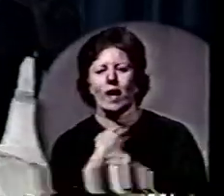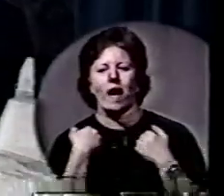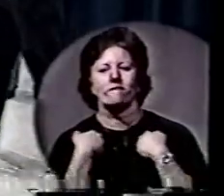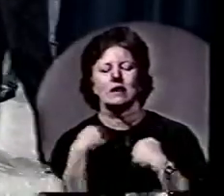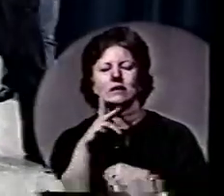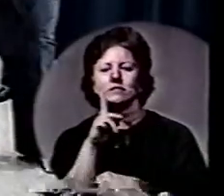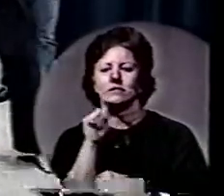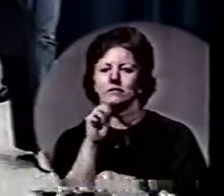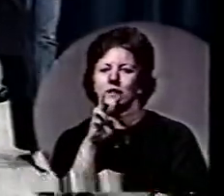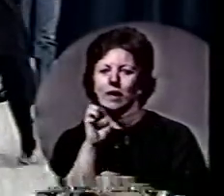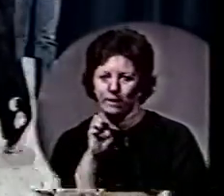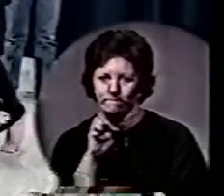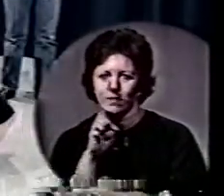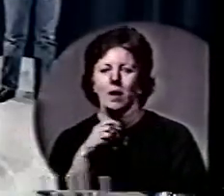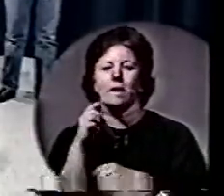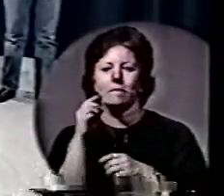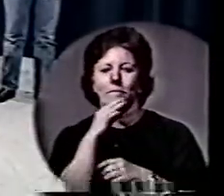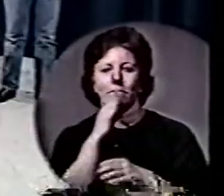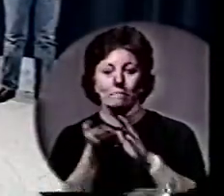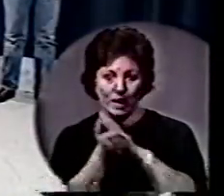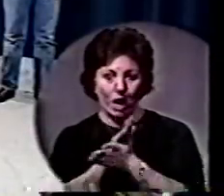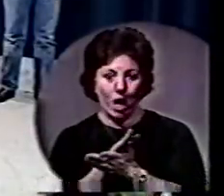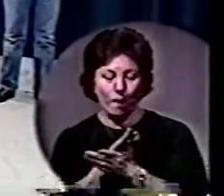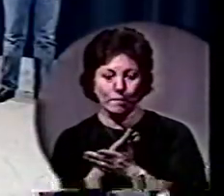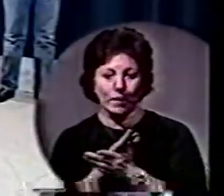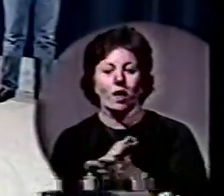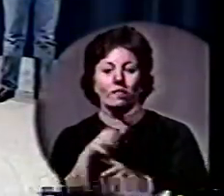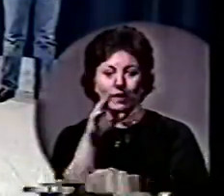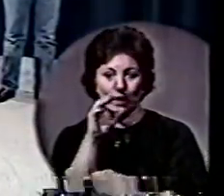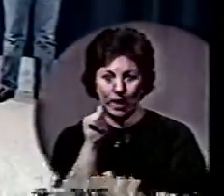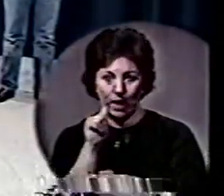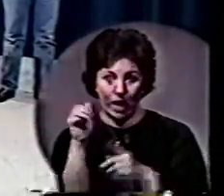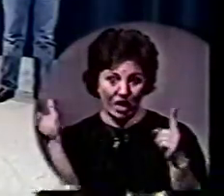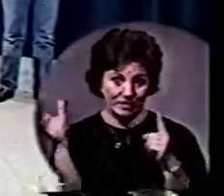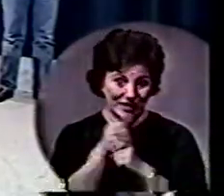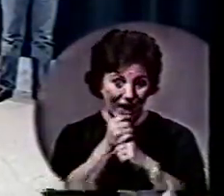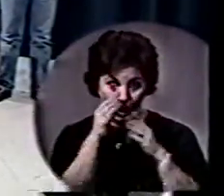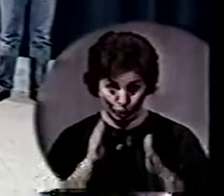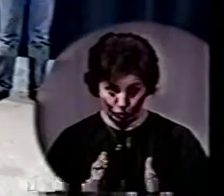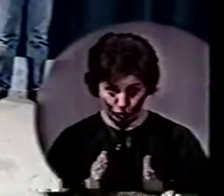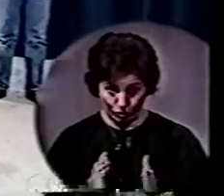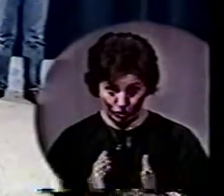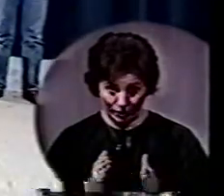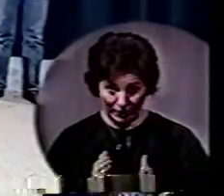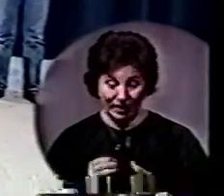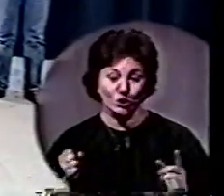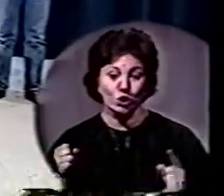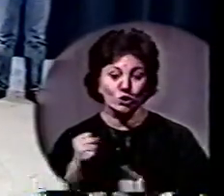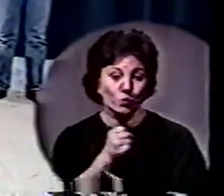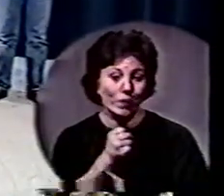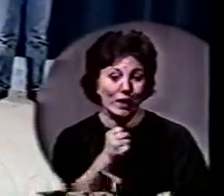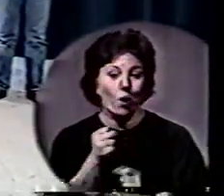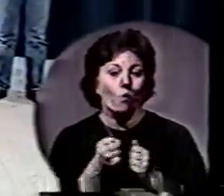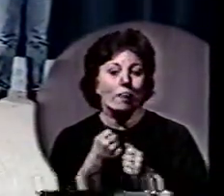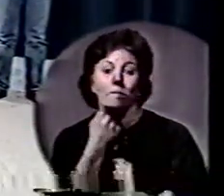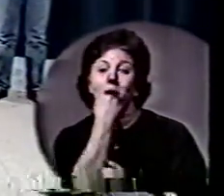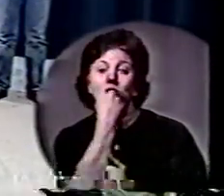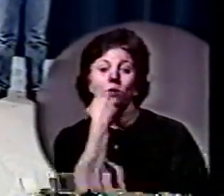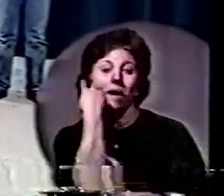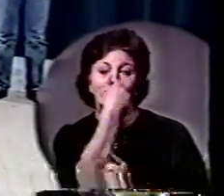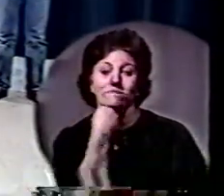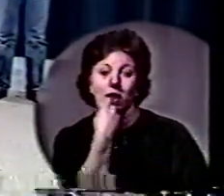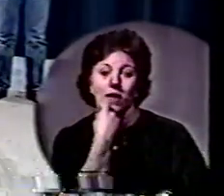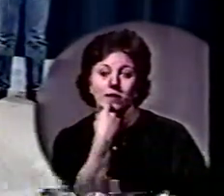out here by being the attacker. Dave is going to come up using his right. He's going to swing at me with a punch to the face.